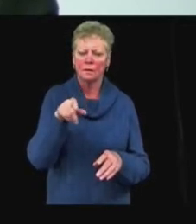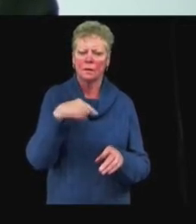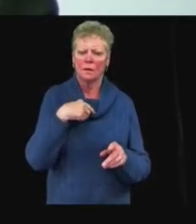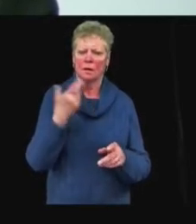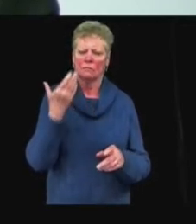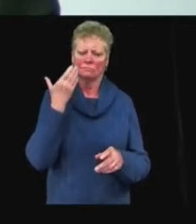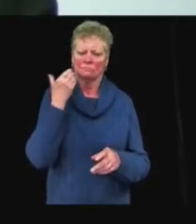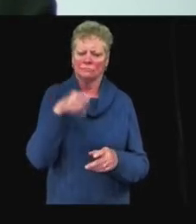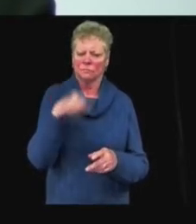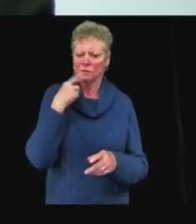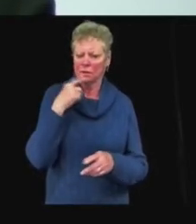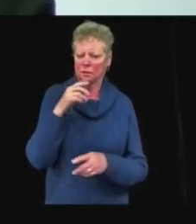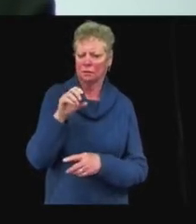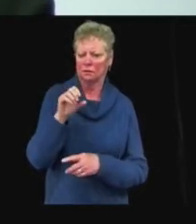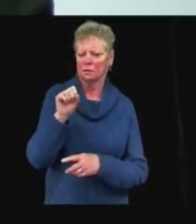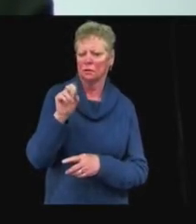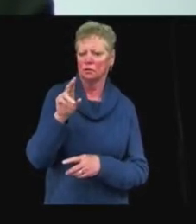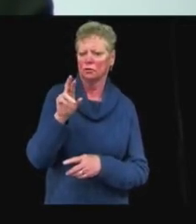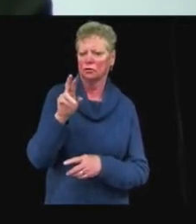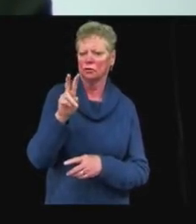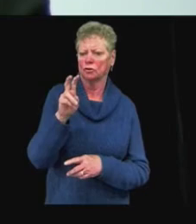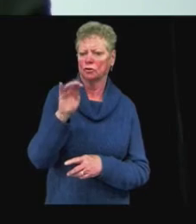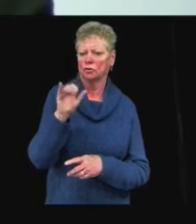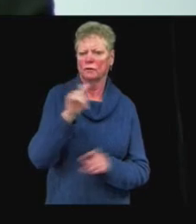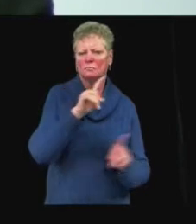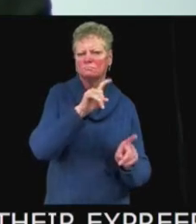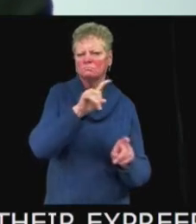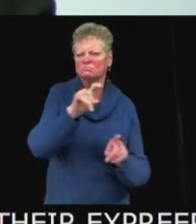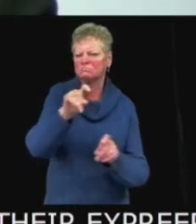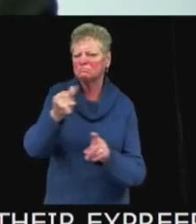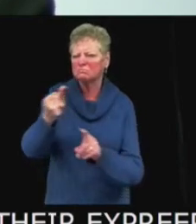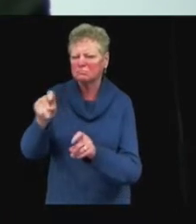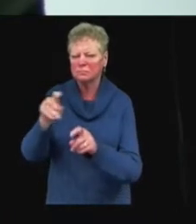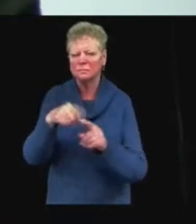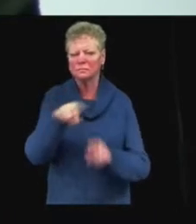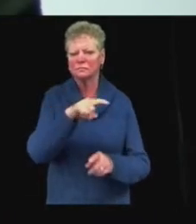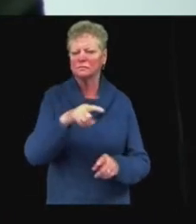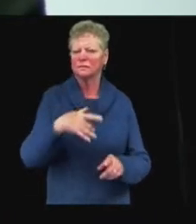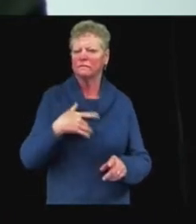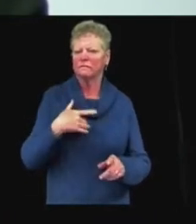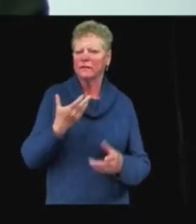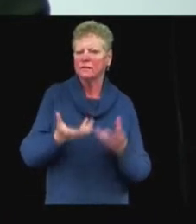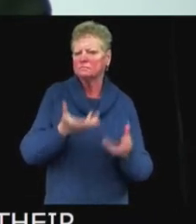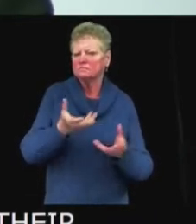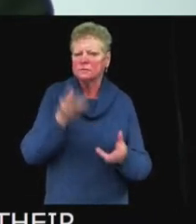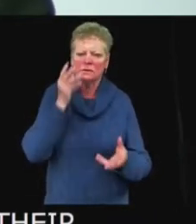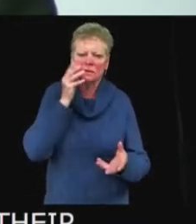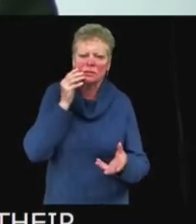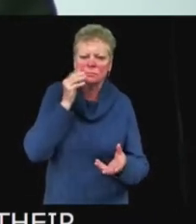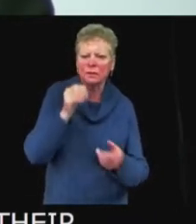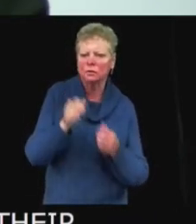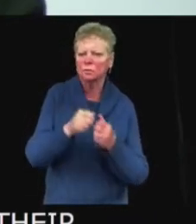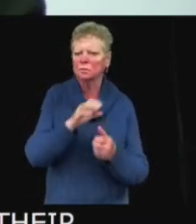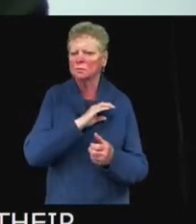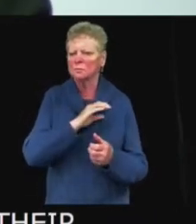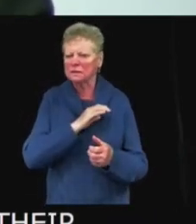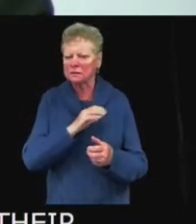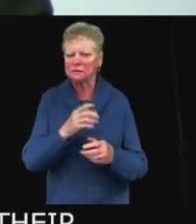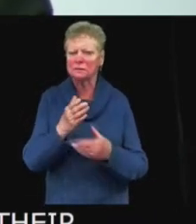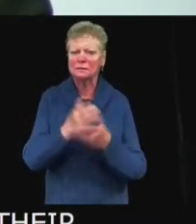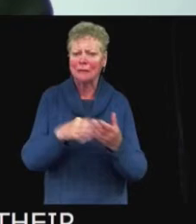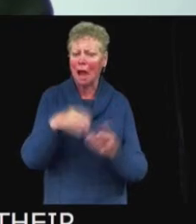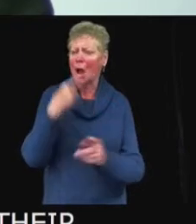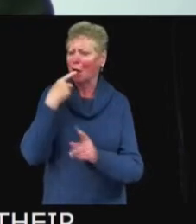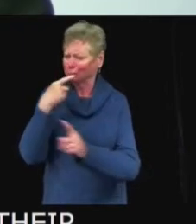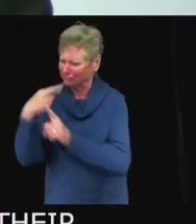community members about their experiences with police and, as one would expect, received a range of responses from very positive to quite negative